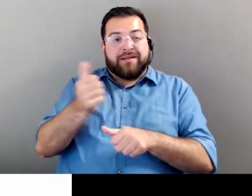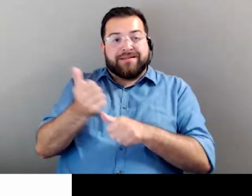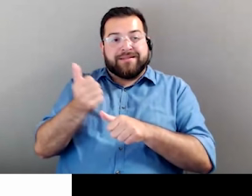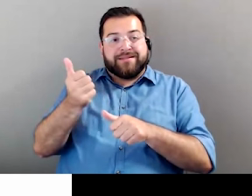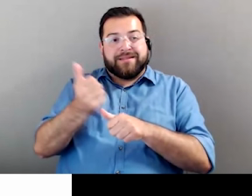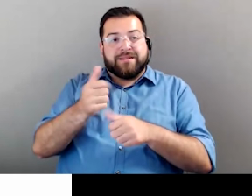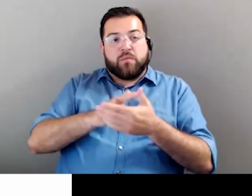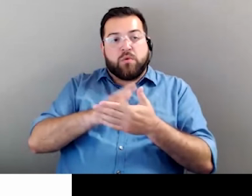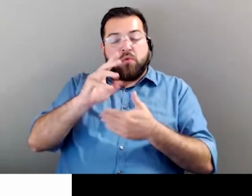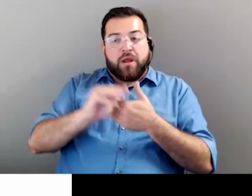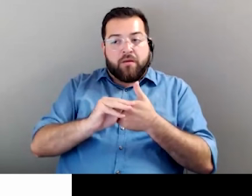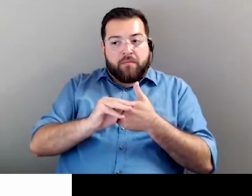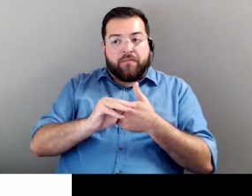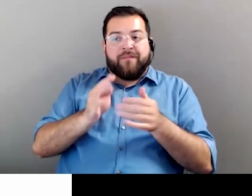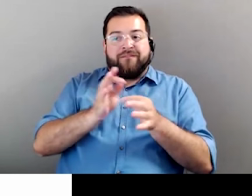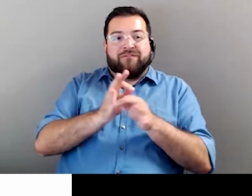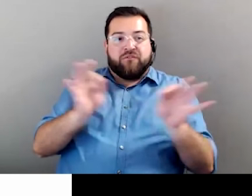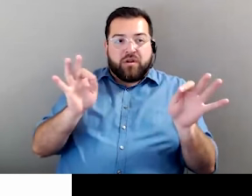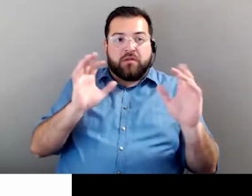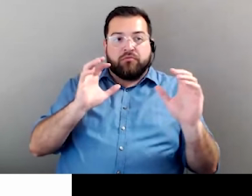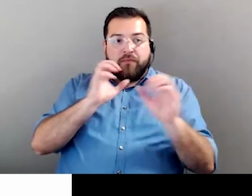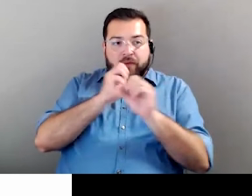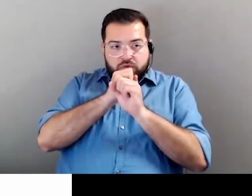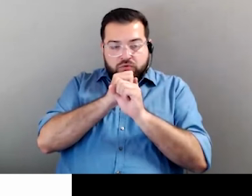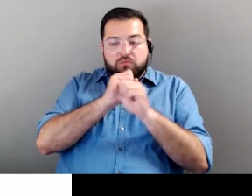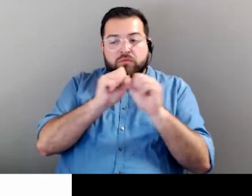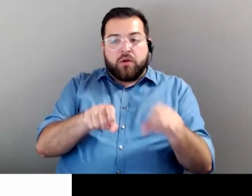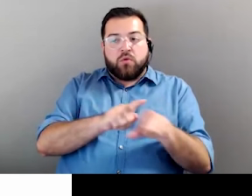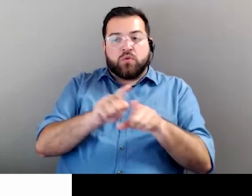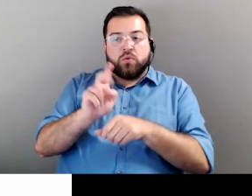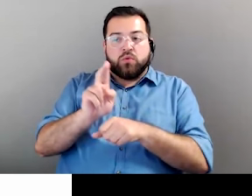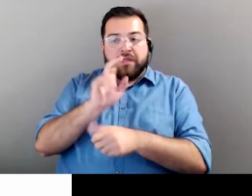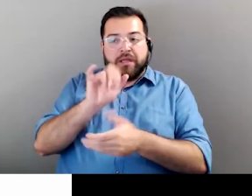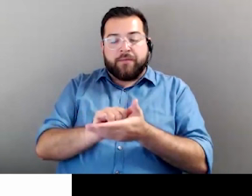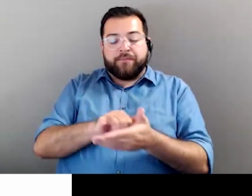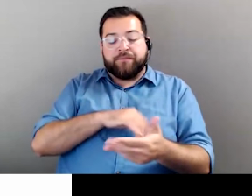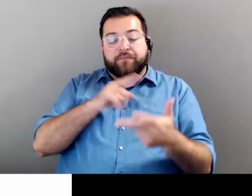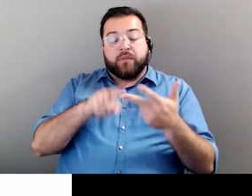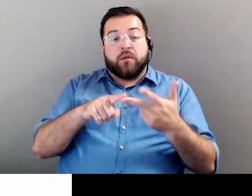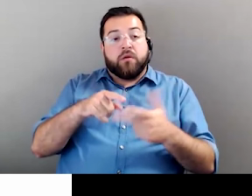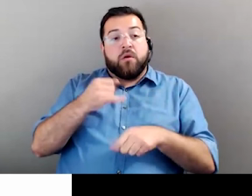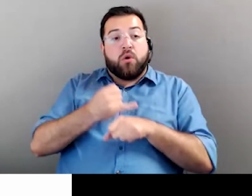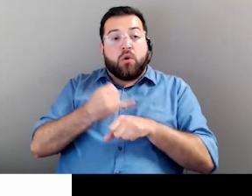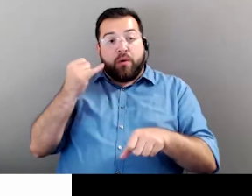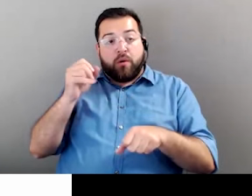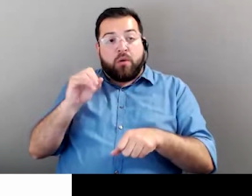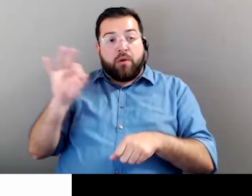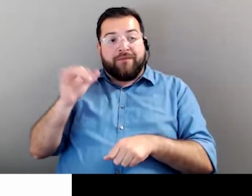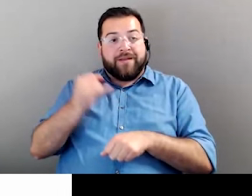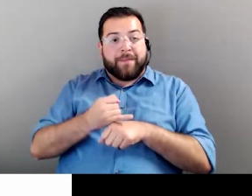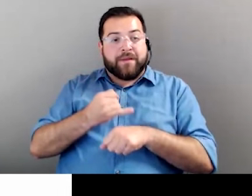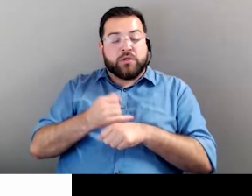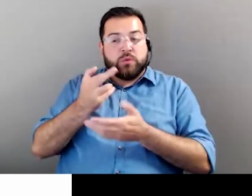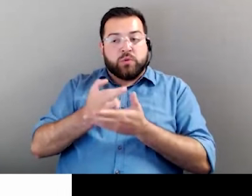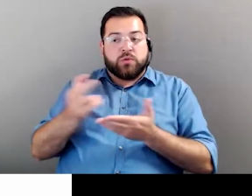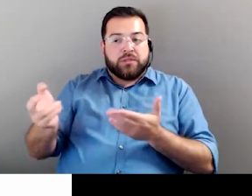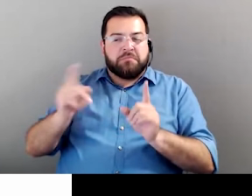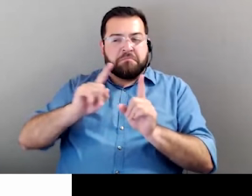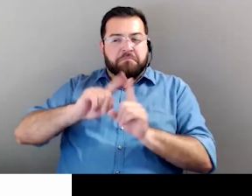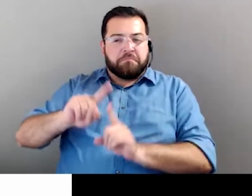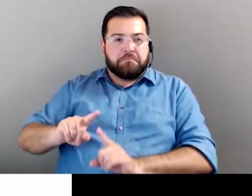So that's a service that you can also use. And then for off-campus, we have different community